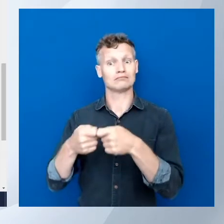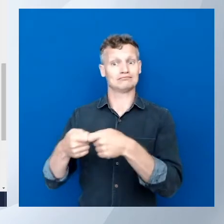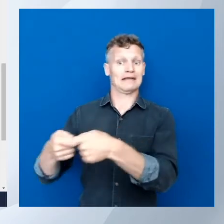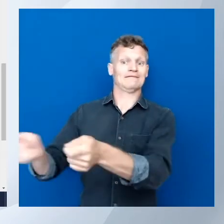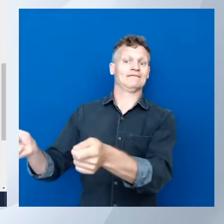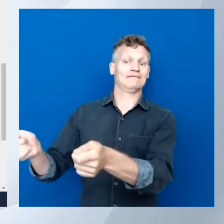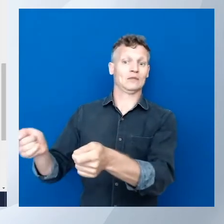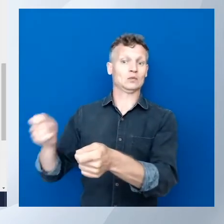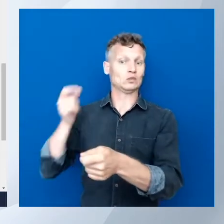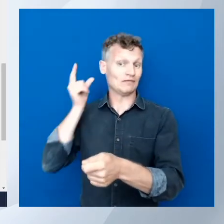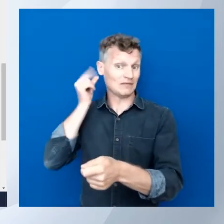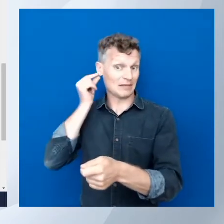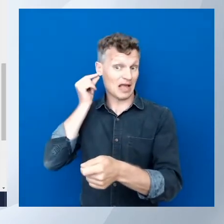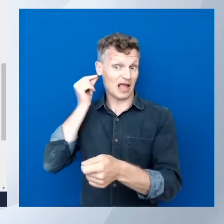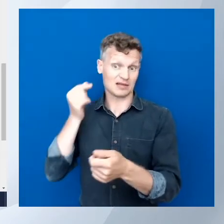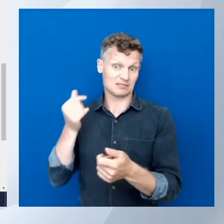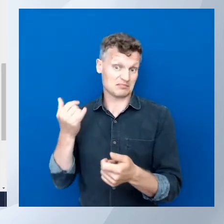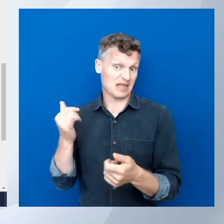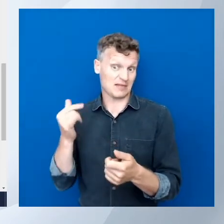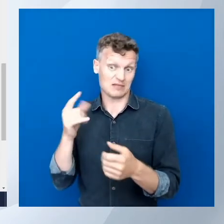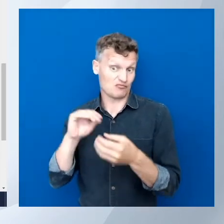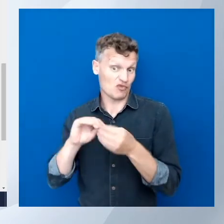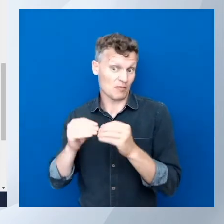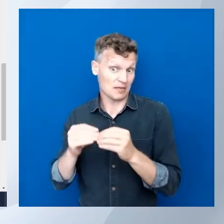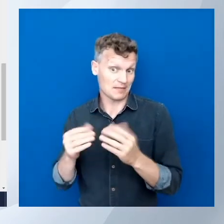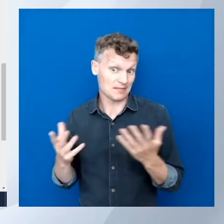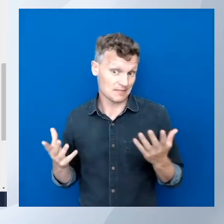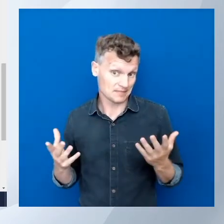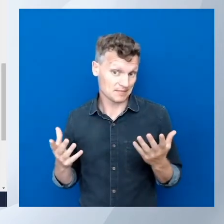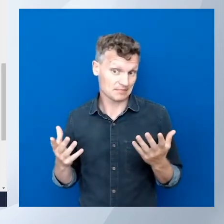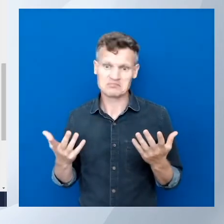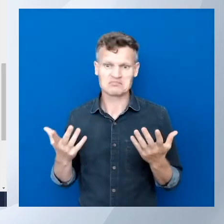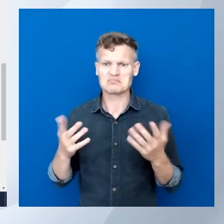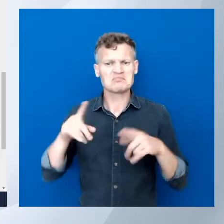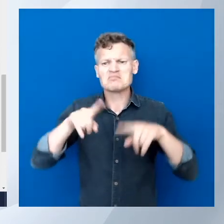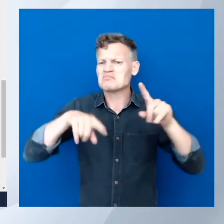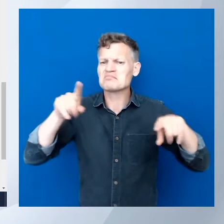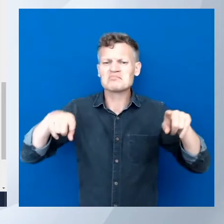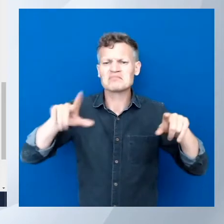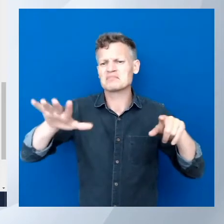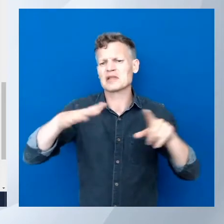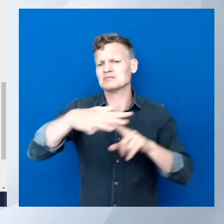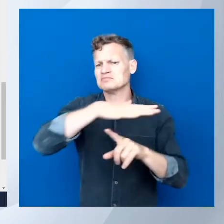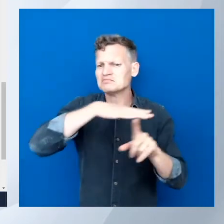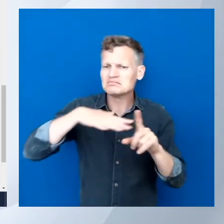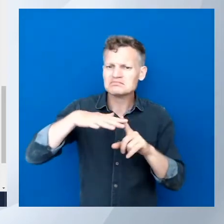Again, depending on the context that you're working on and how you want to approach this.